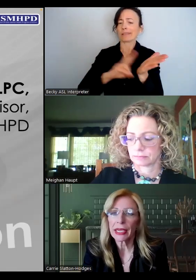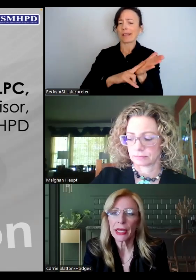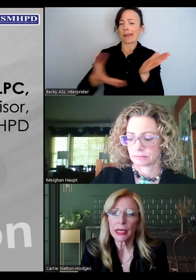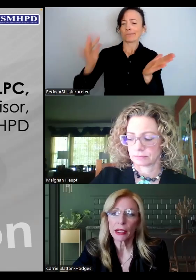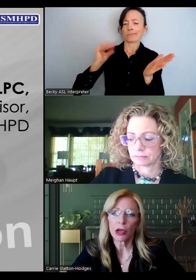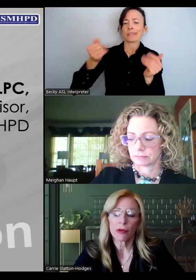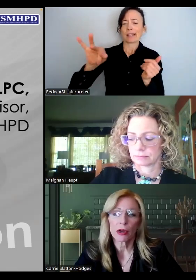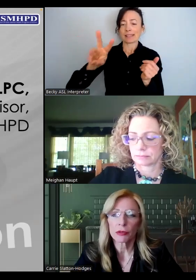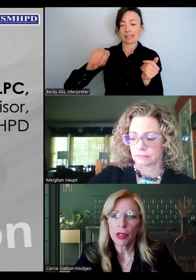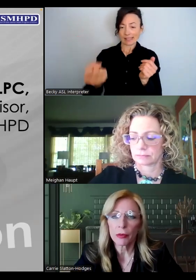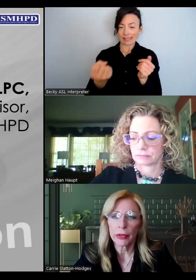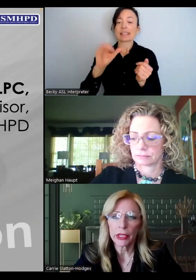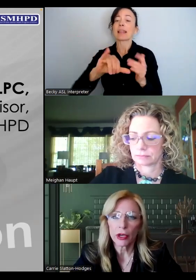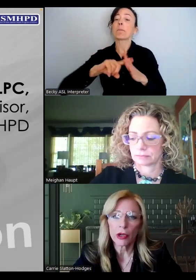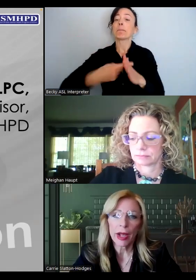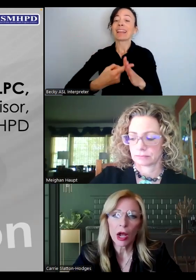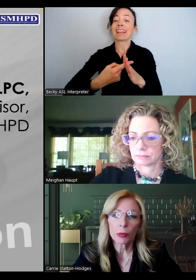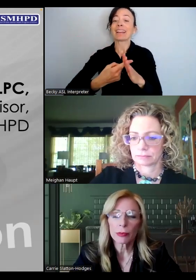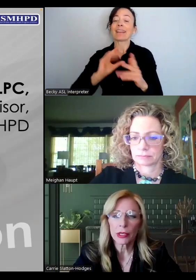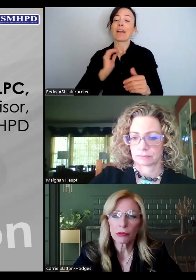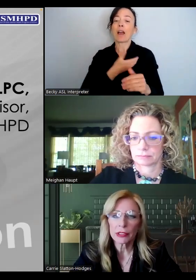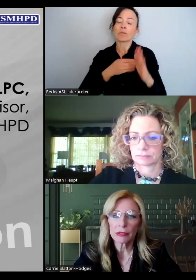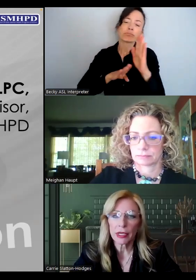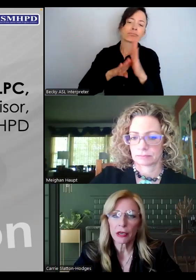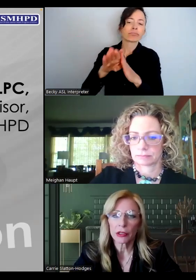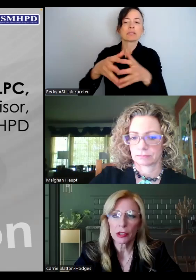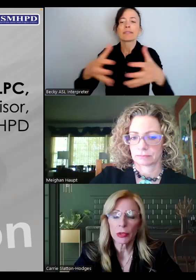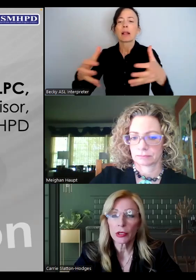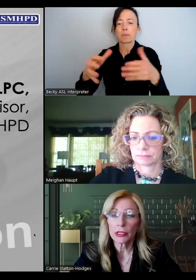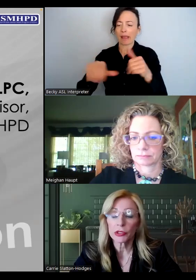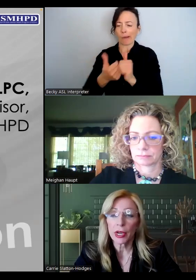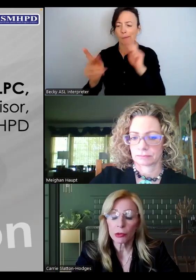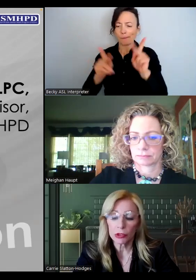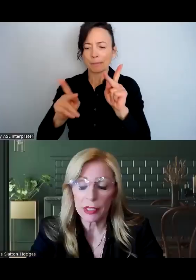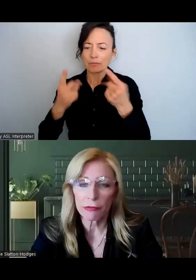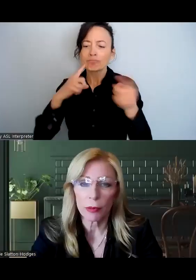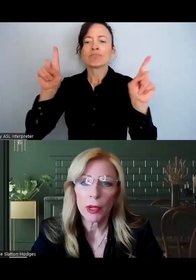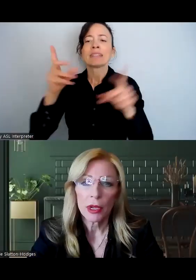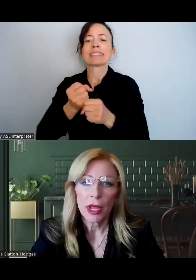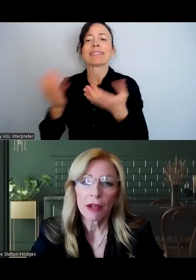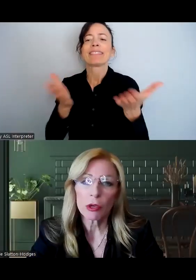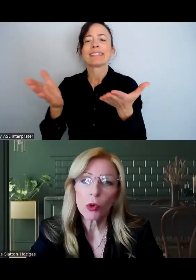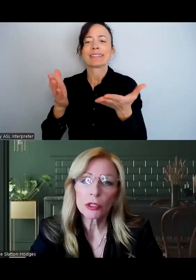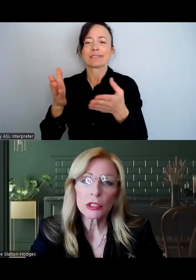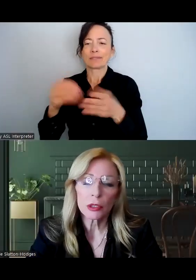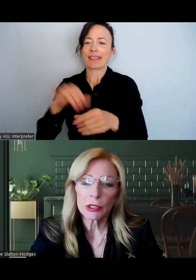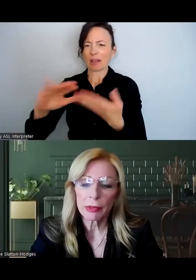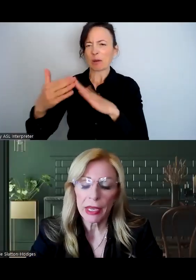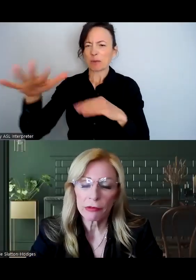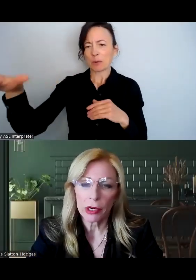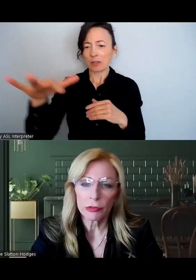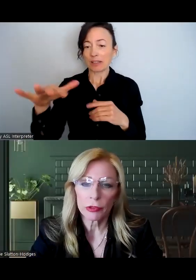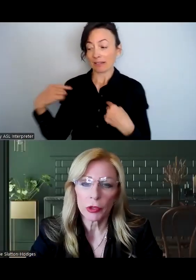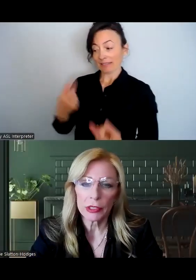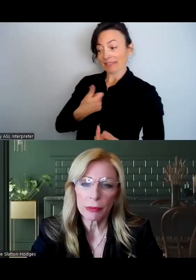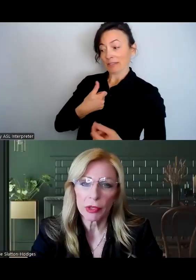the beginning of our development of how people can receive care in the communities. And I will say, from having worked in community